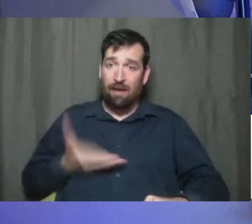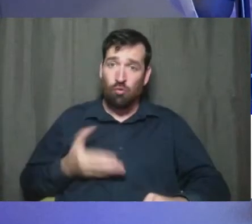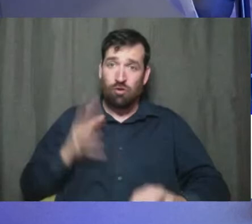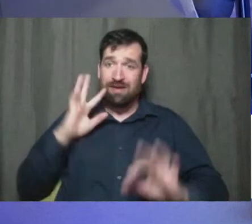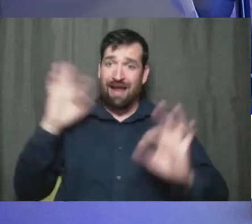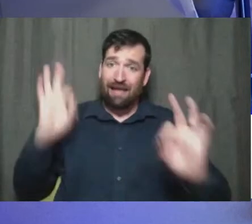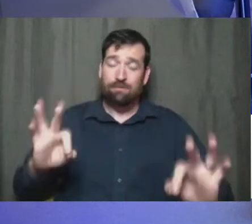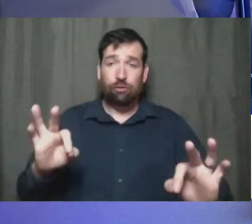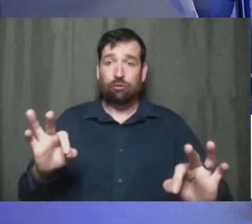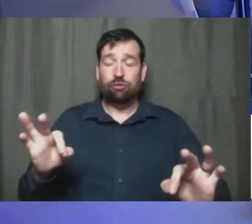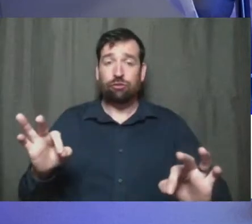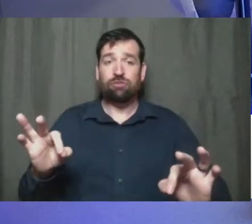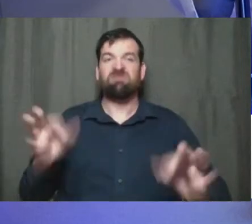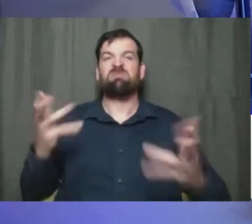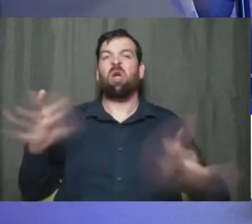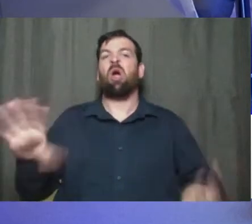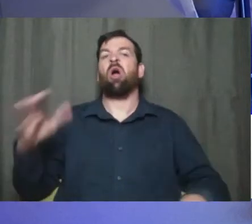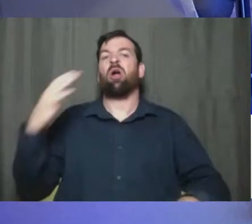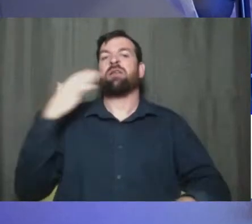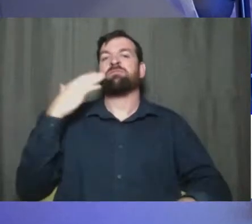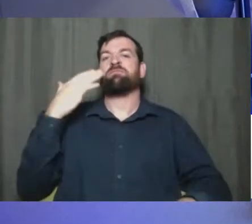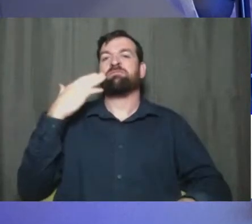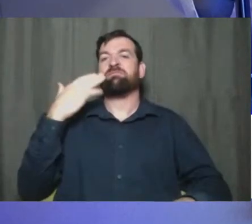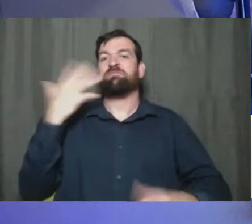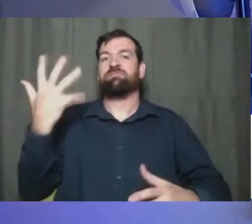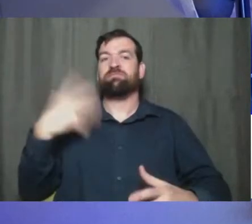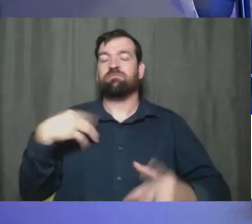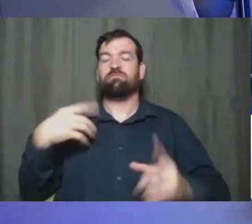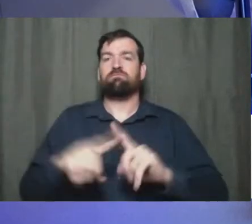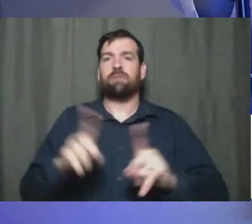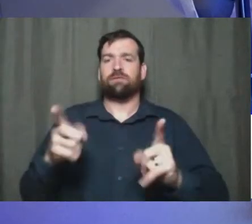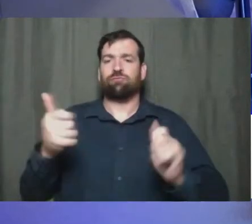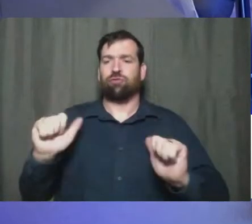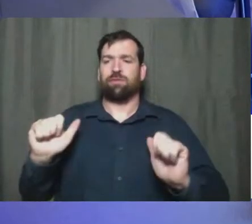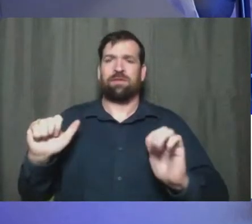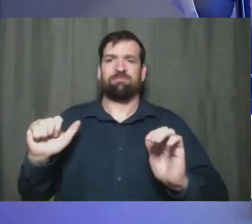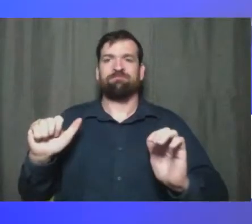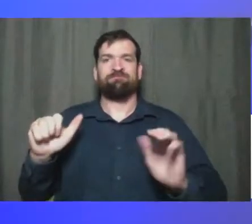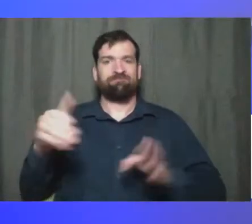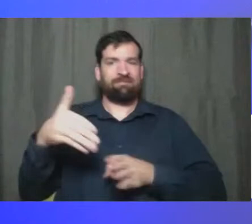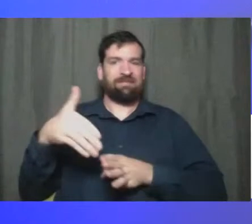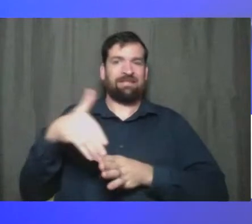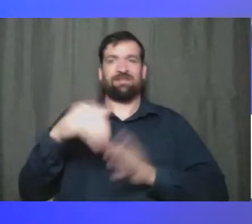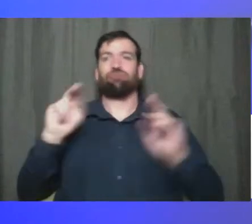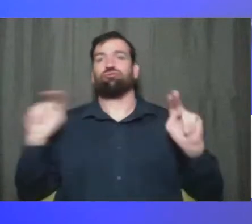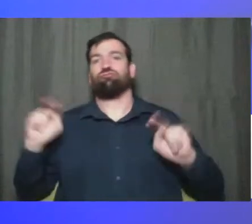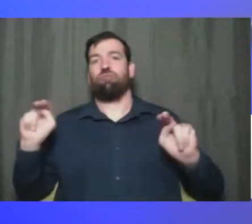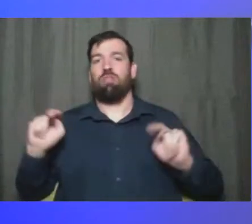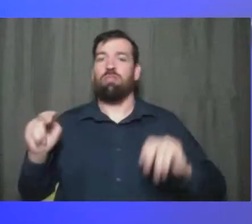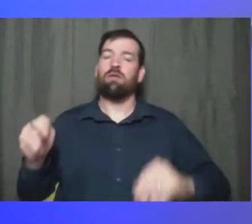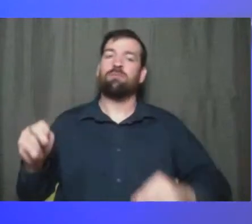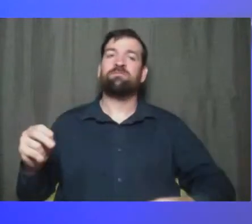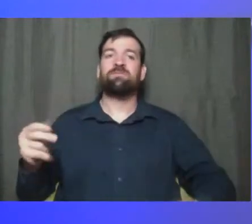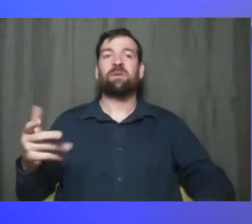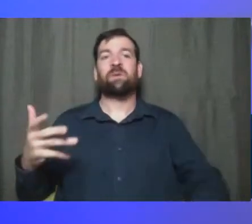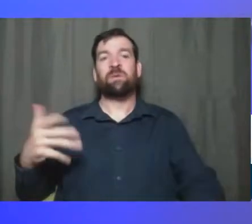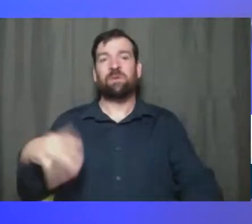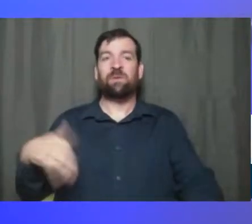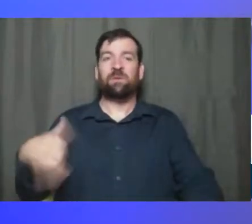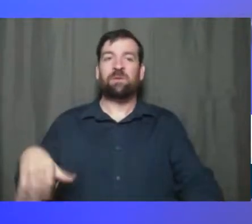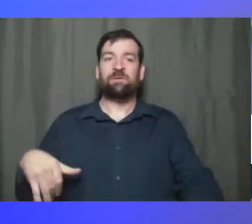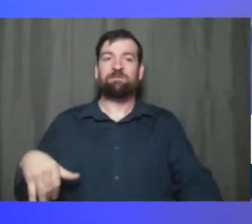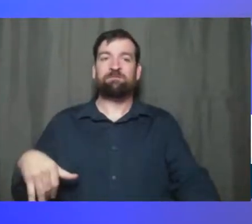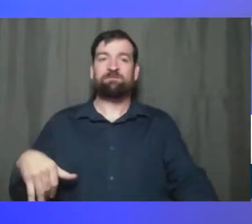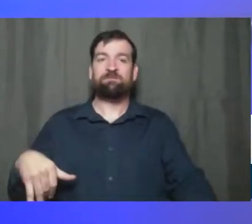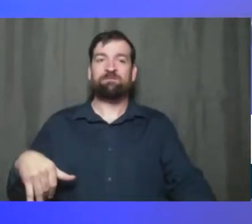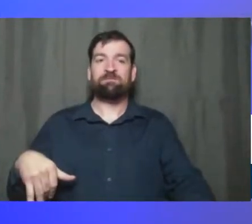I kind of already know where you're going with this, but let's try to be a little unbiased. So it's a little bit of a stretch here, but being honest, looking